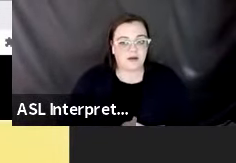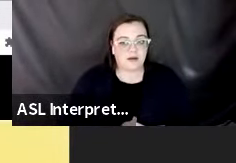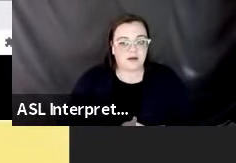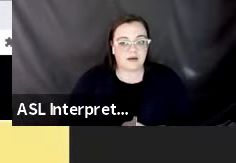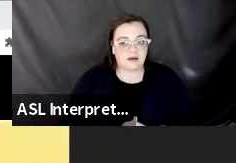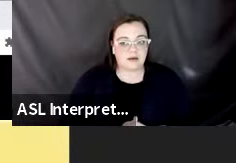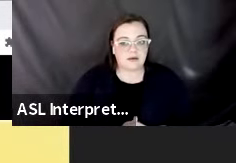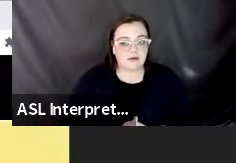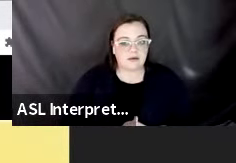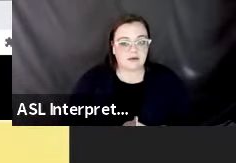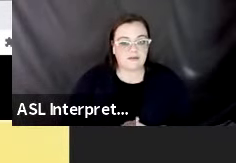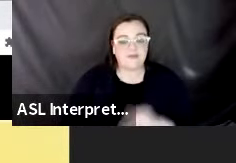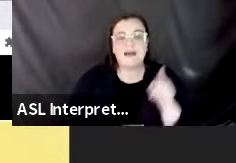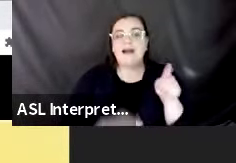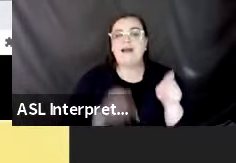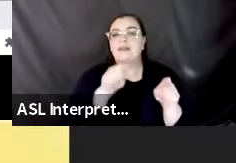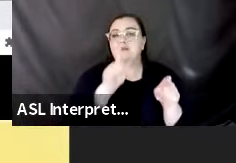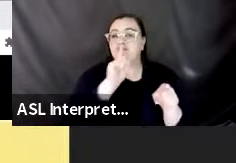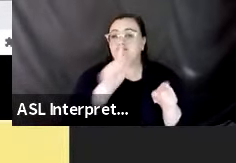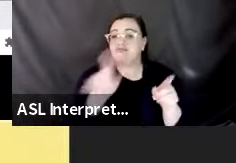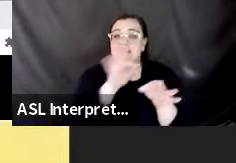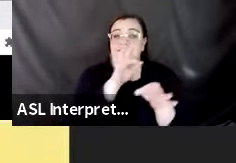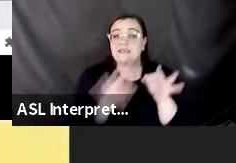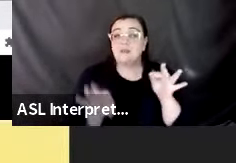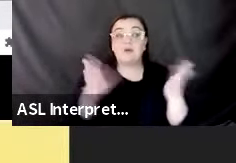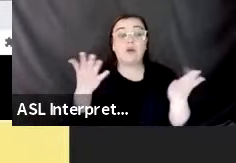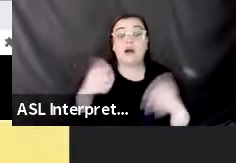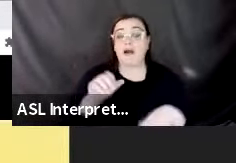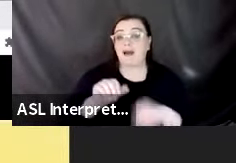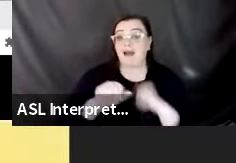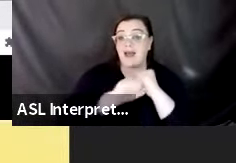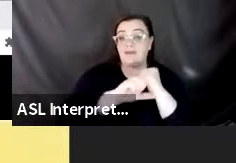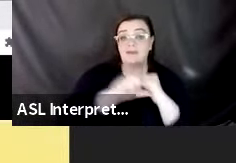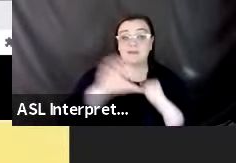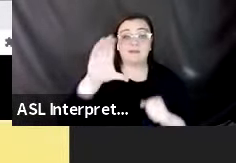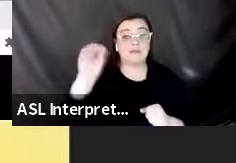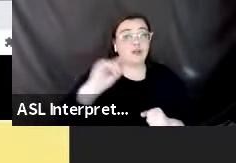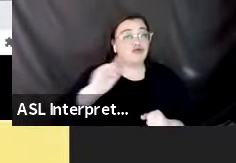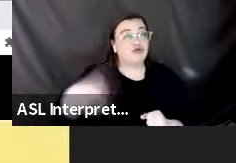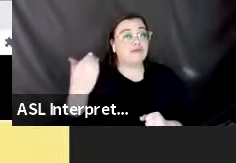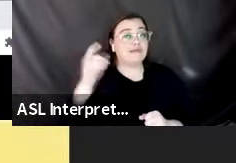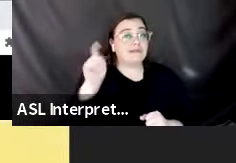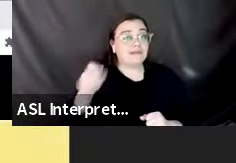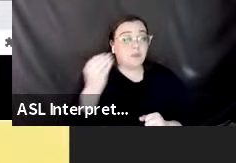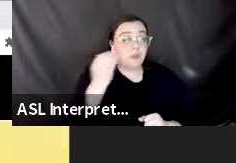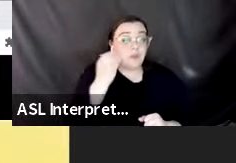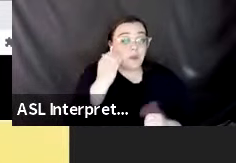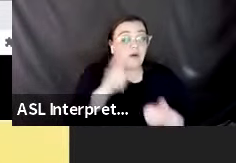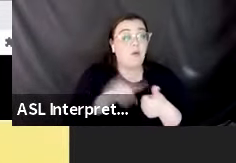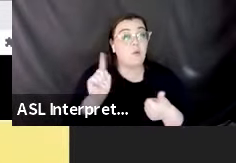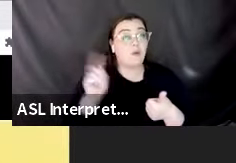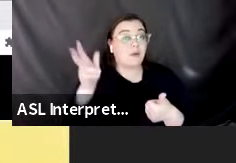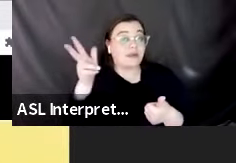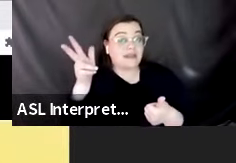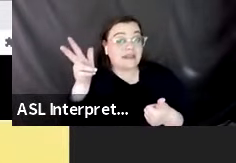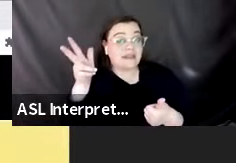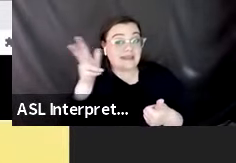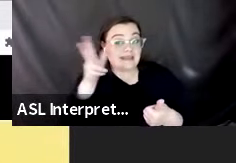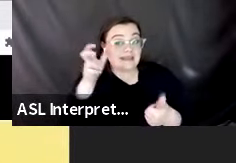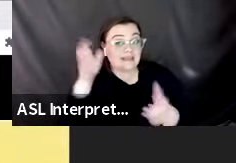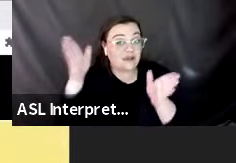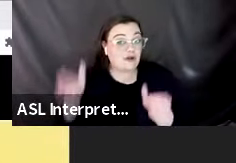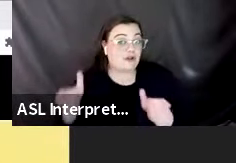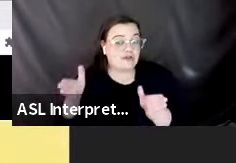This is simple. An advertiser only needs to know where they're listening, their listeners, that's their